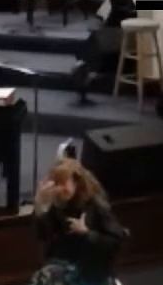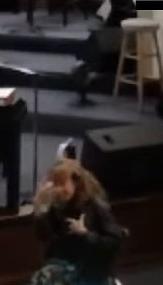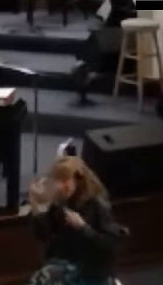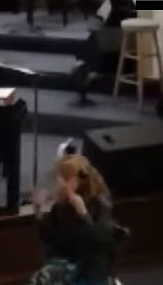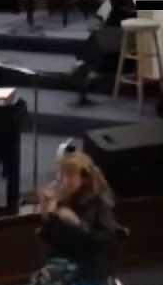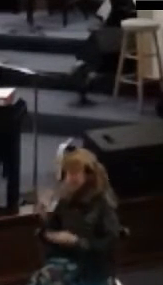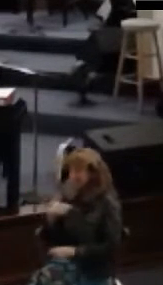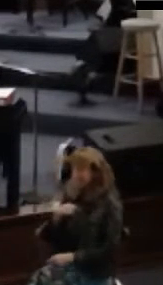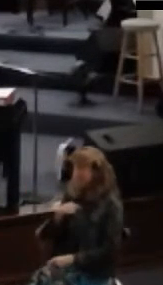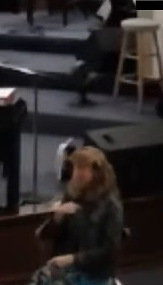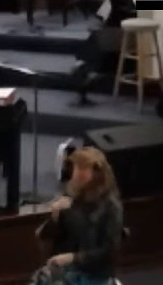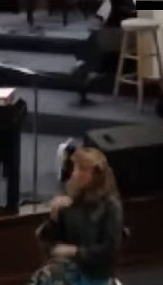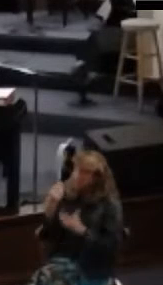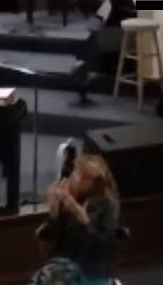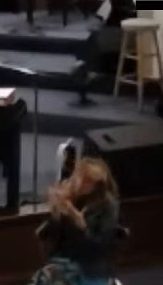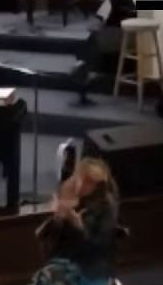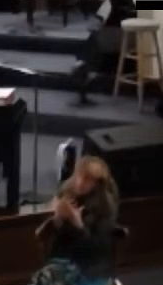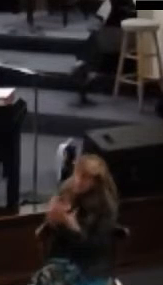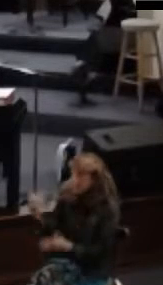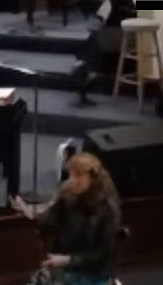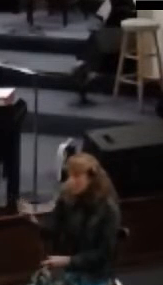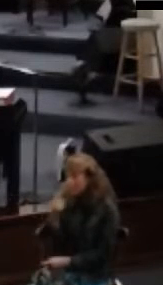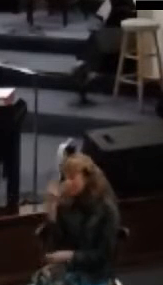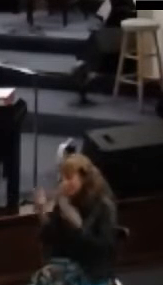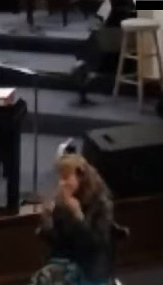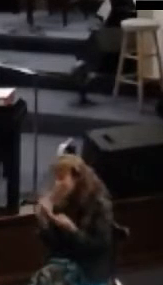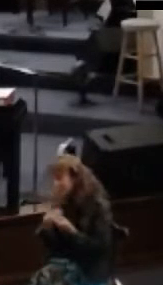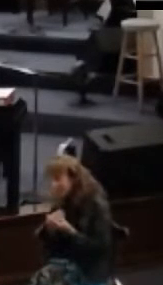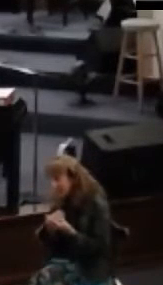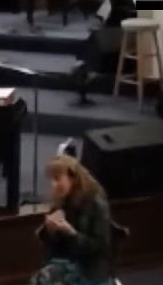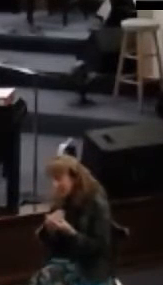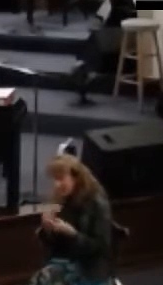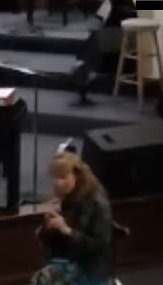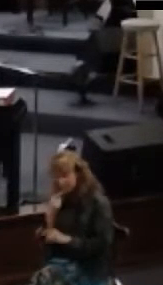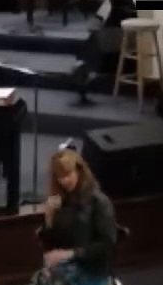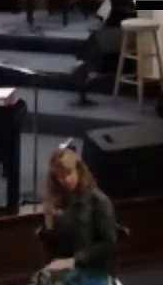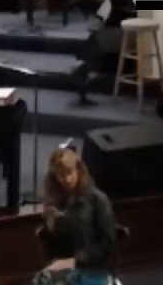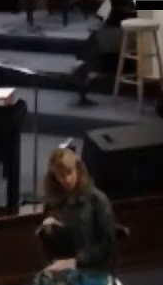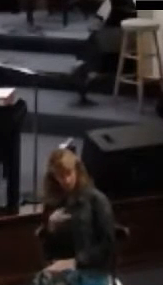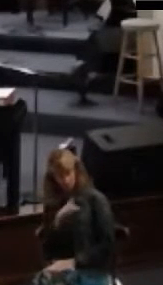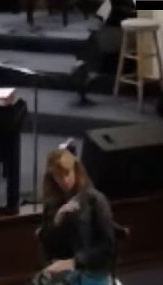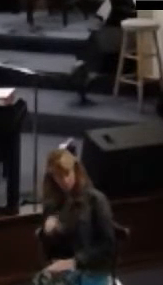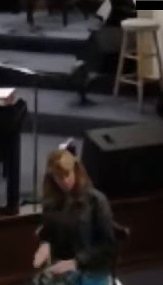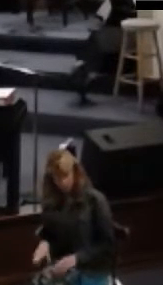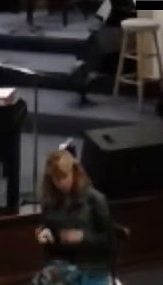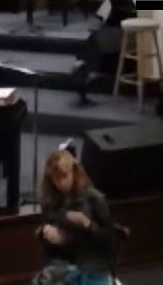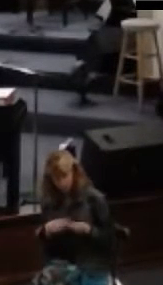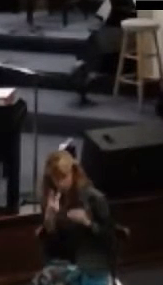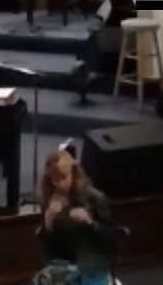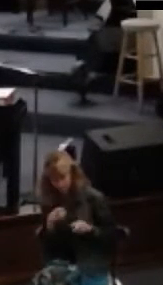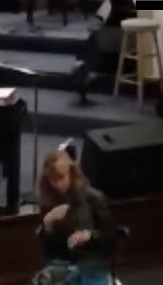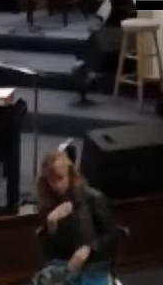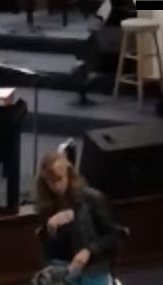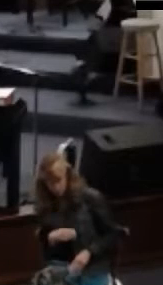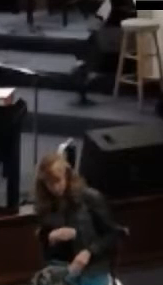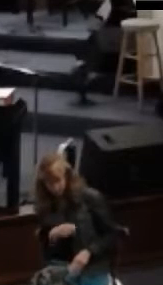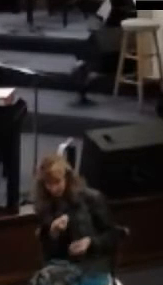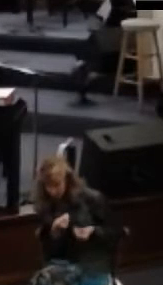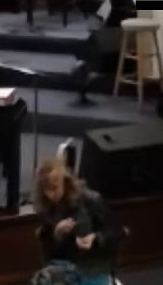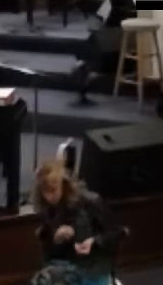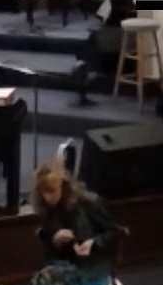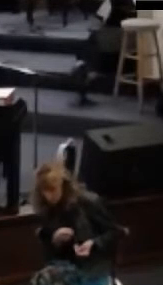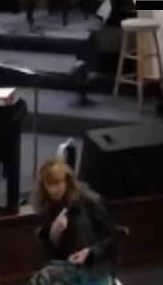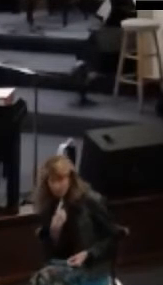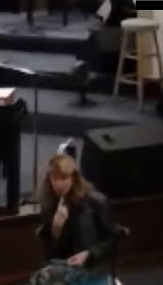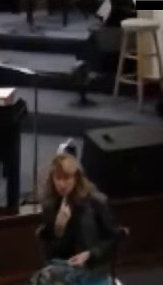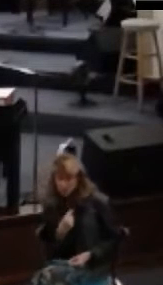in prison, and you came to me." And they would respond, "Lord, when did we see you hungry and feed you, or